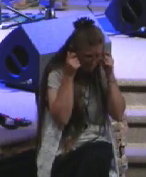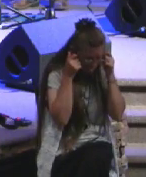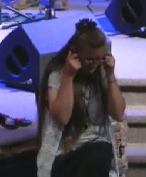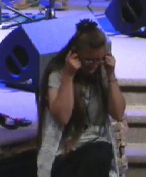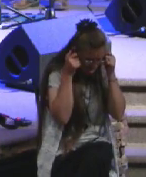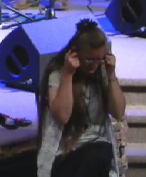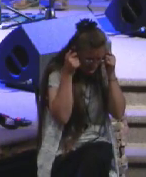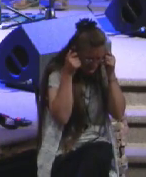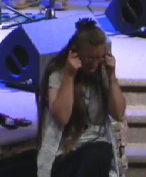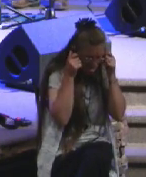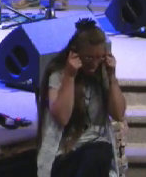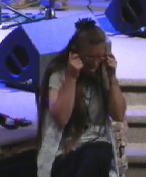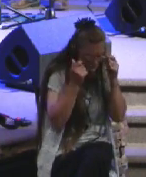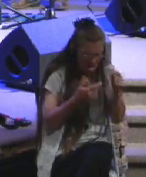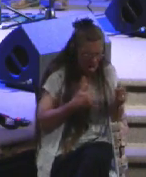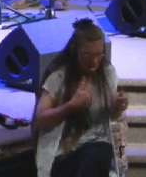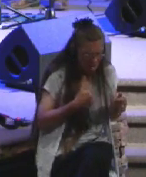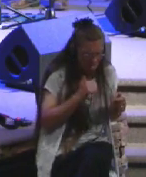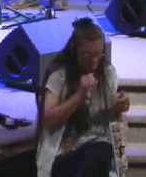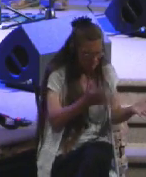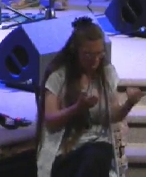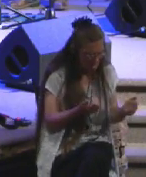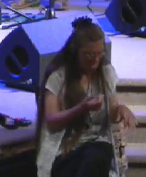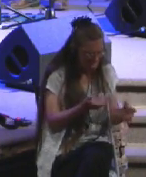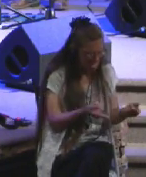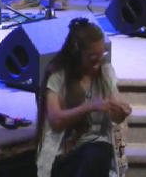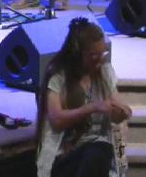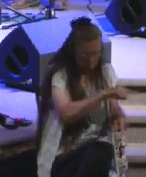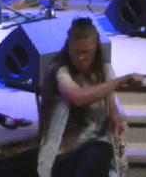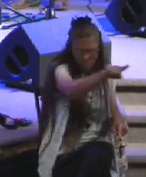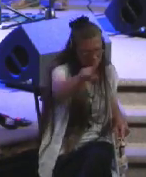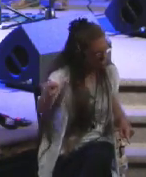I don't want that to happen to anybody on my watch.